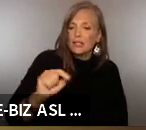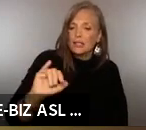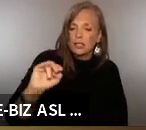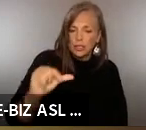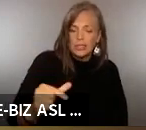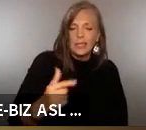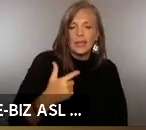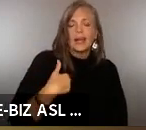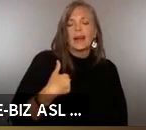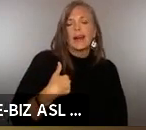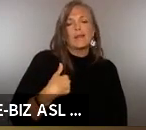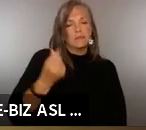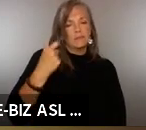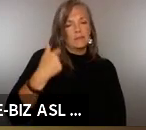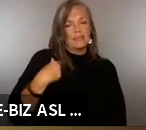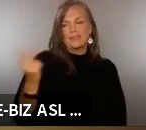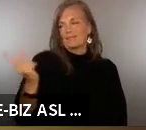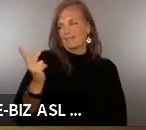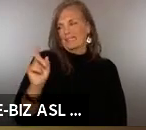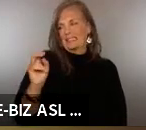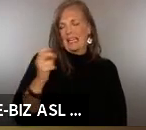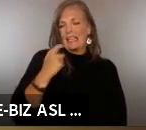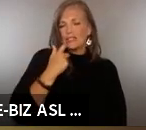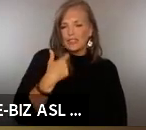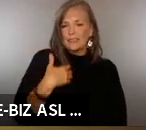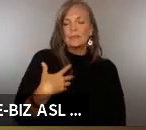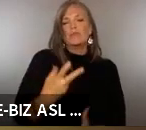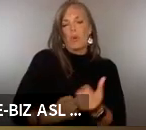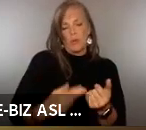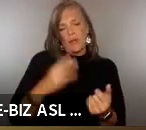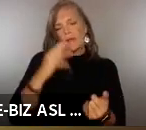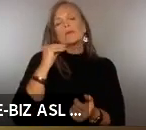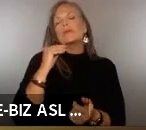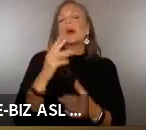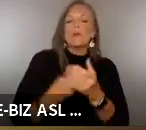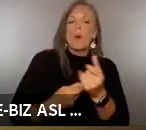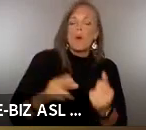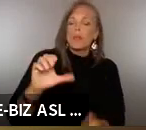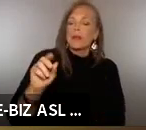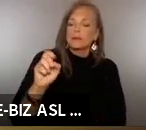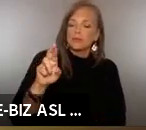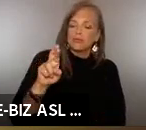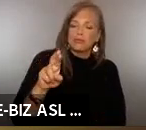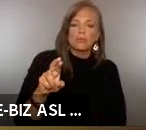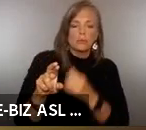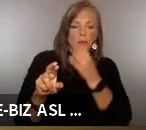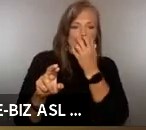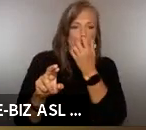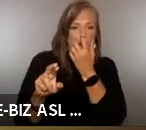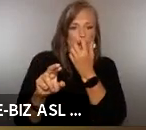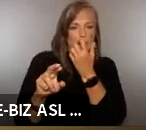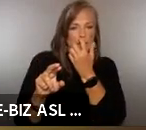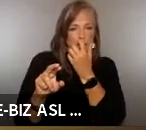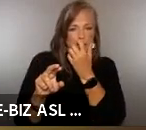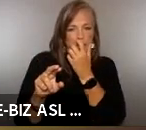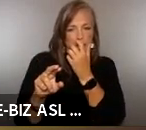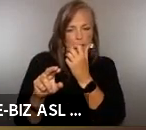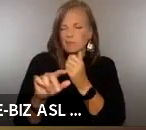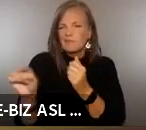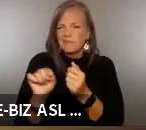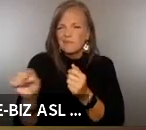cancerians or whatever. David, you mentioned other things that you're working on right now during this